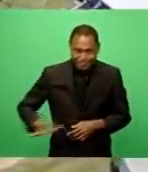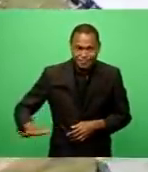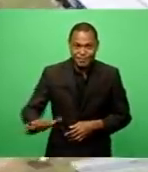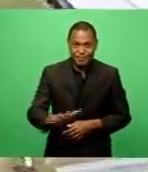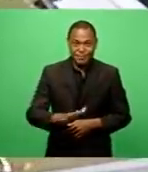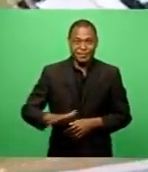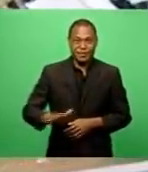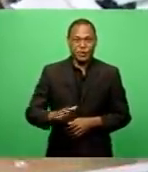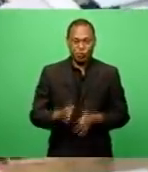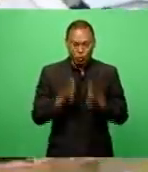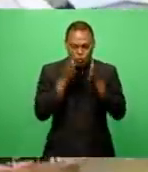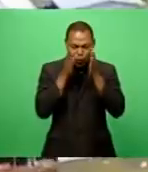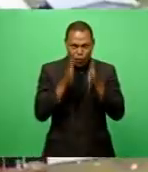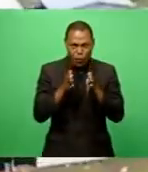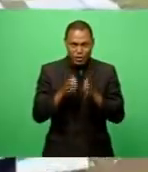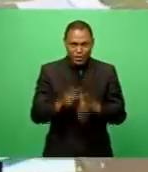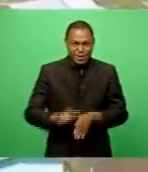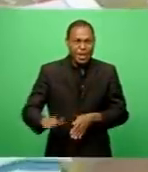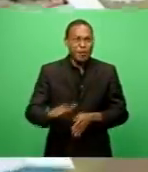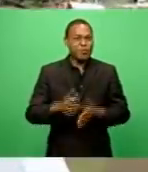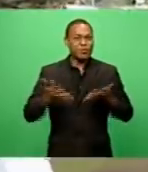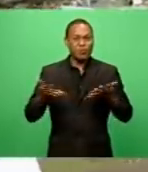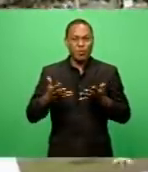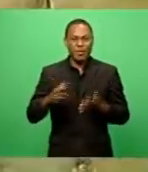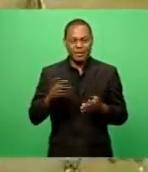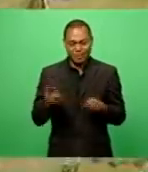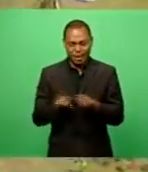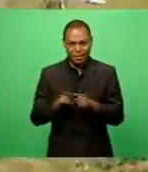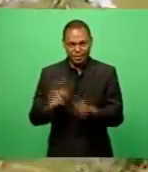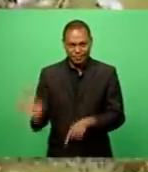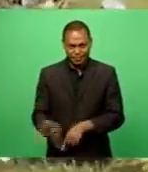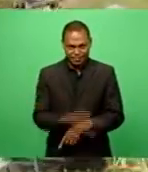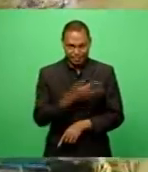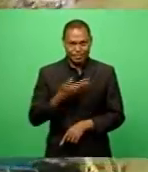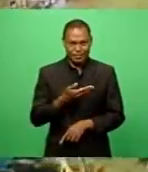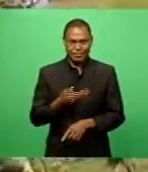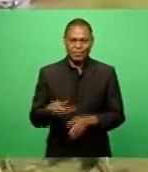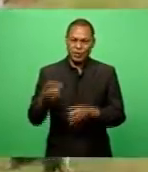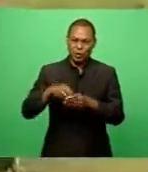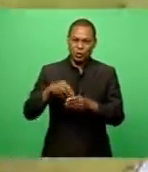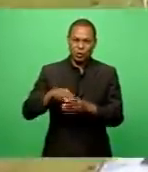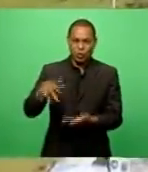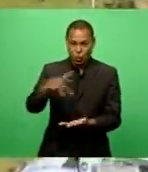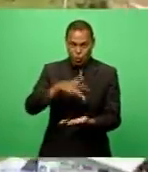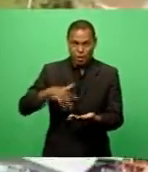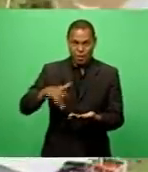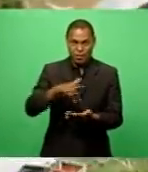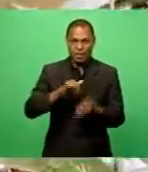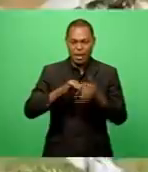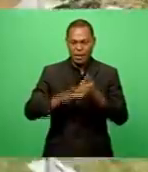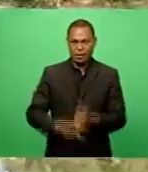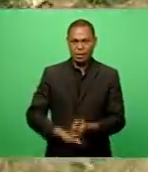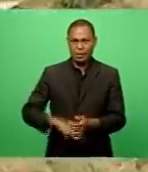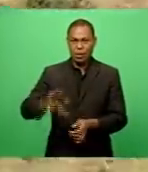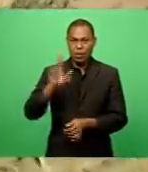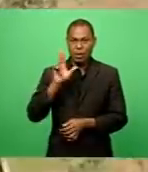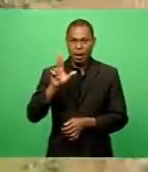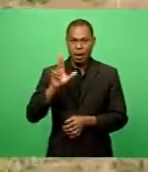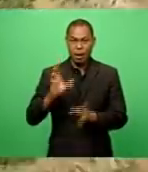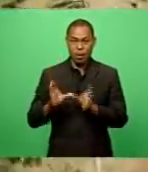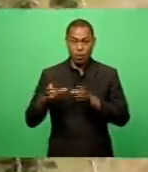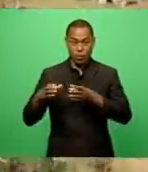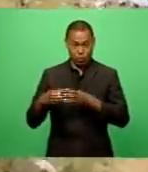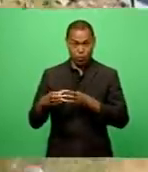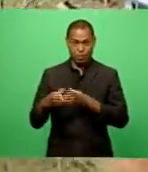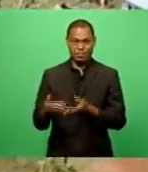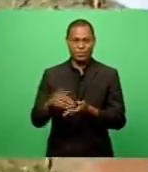focusing on areas like these which were severely affected by the cyclone, including Lomai Viti and the Southern Lau group. She adds they will also be